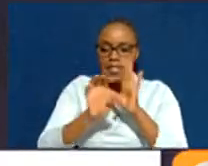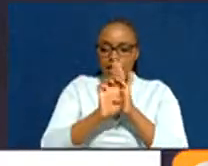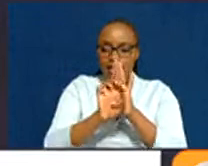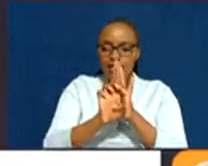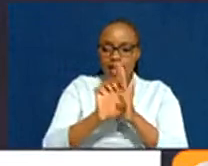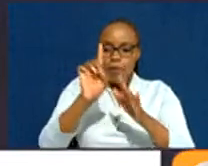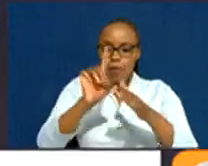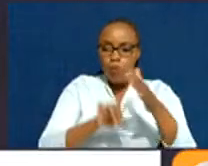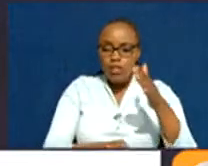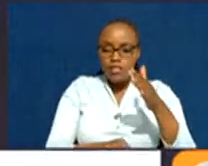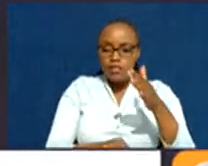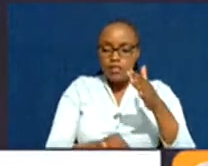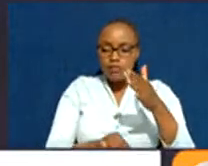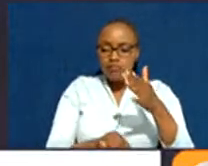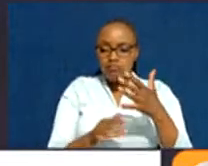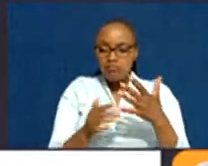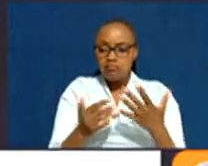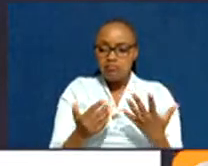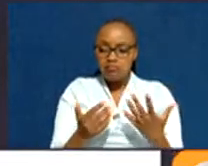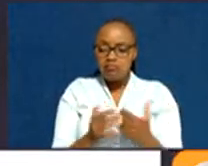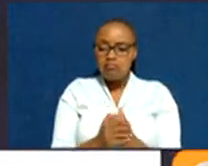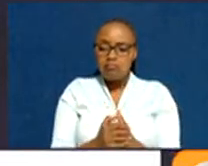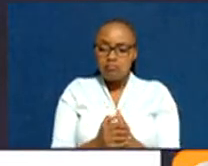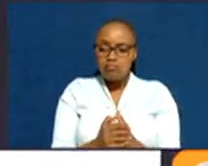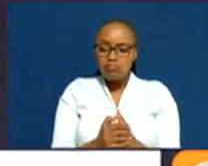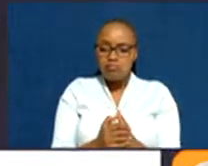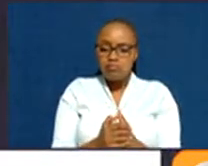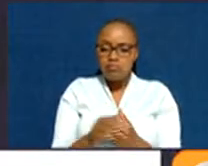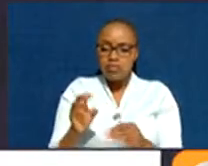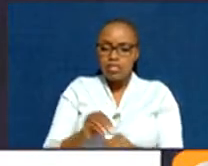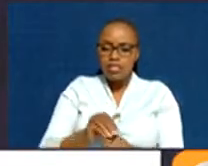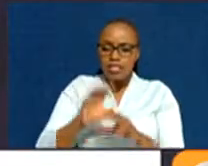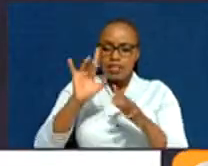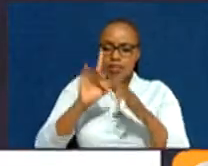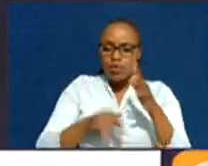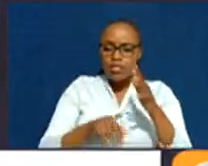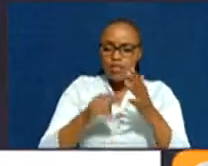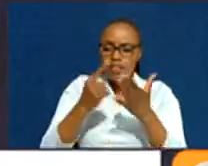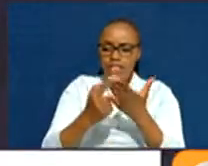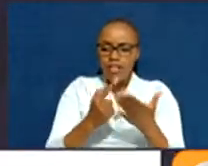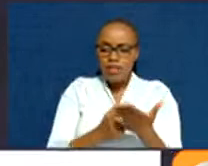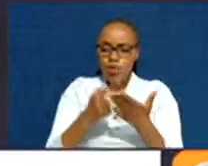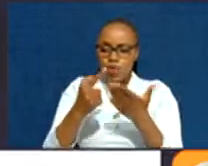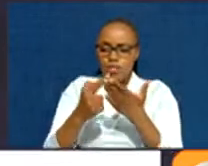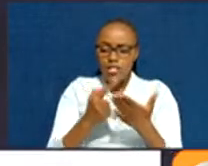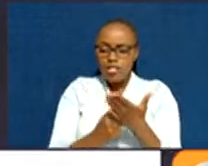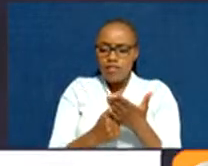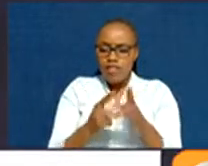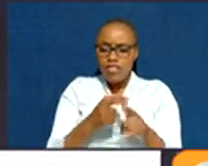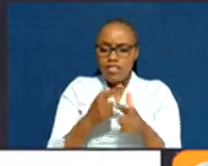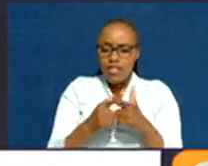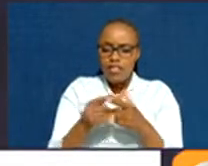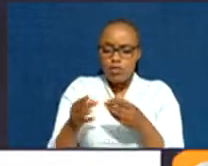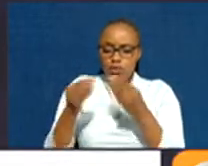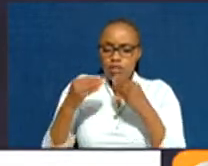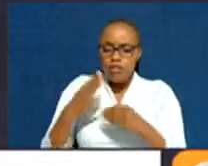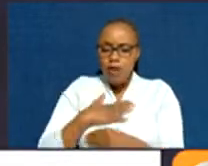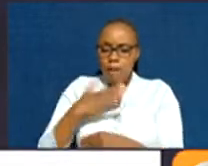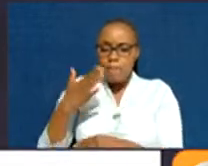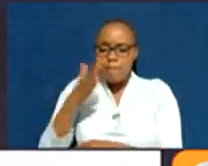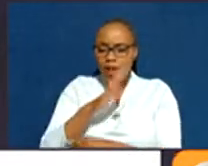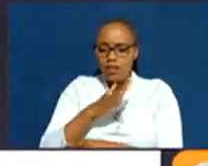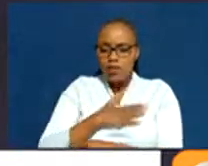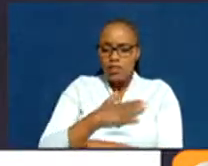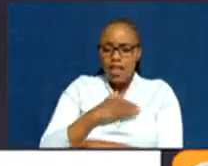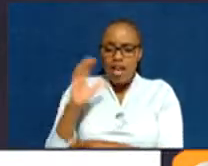when it really, shall I say, led in the negotiation of then Rhodesia to what is Zimbabwe. And